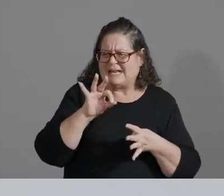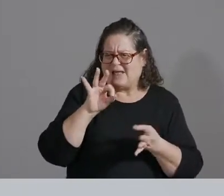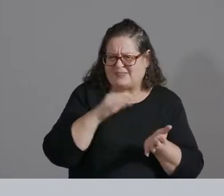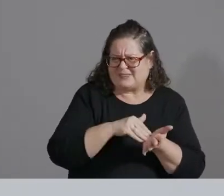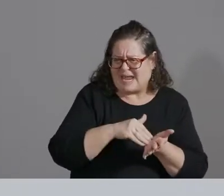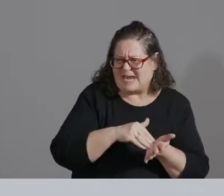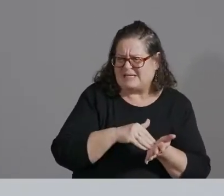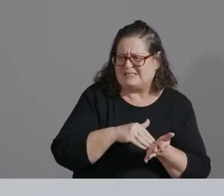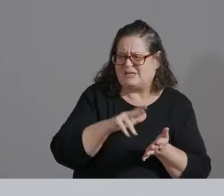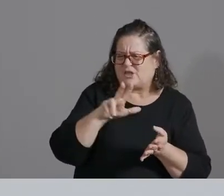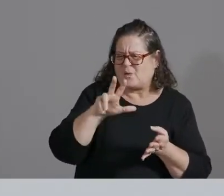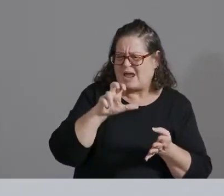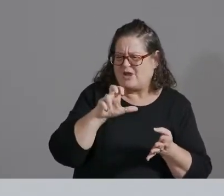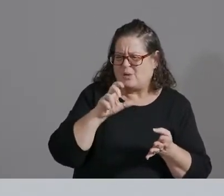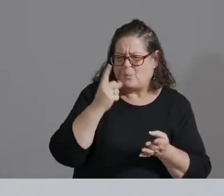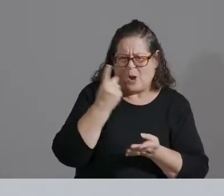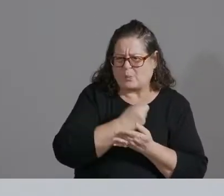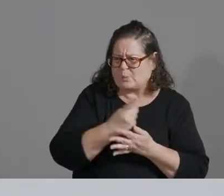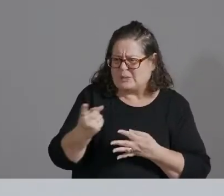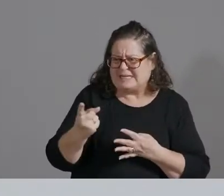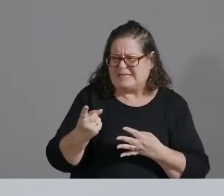tried to do more to prevent those deaths?